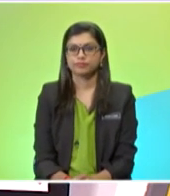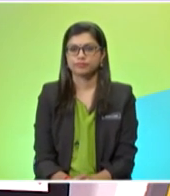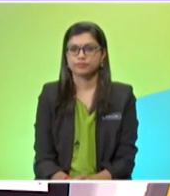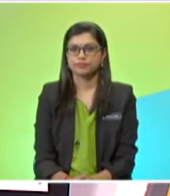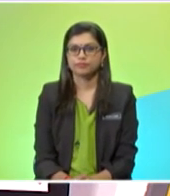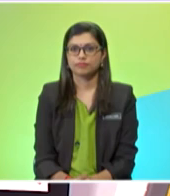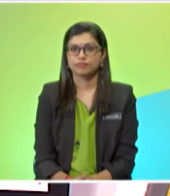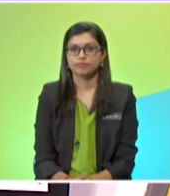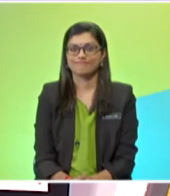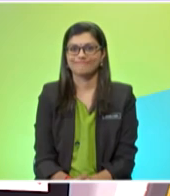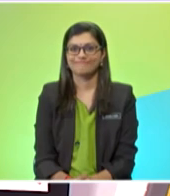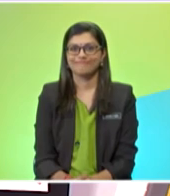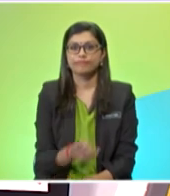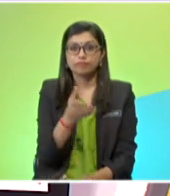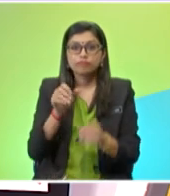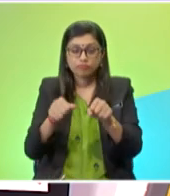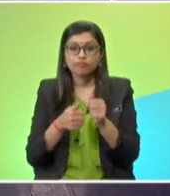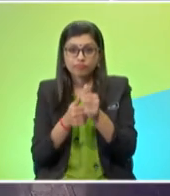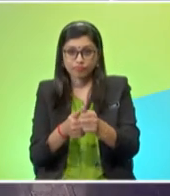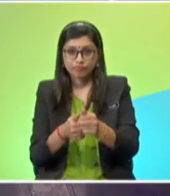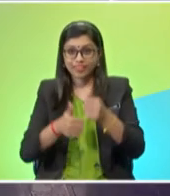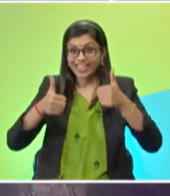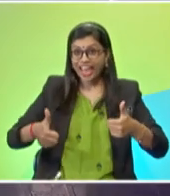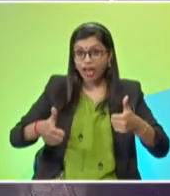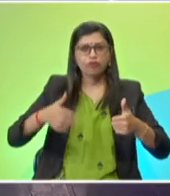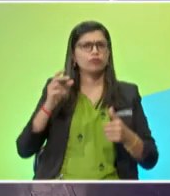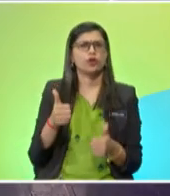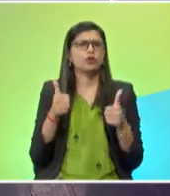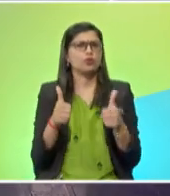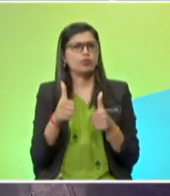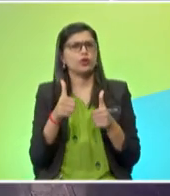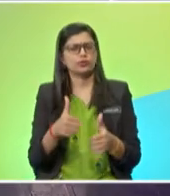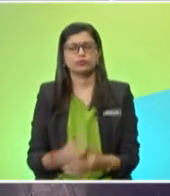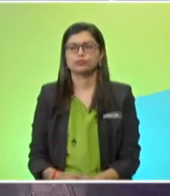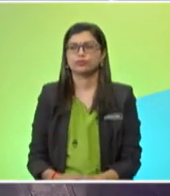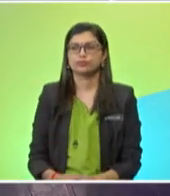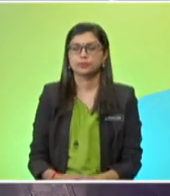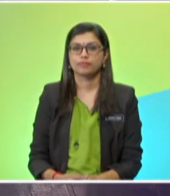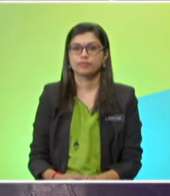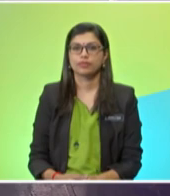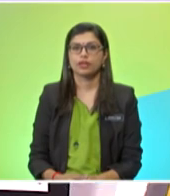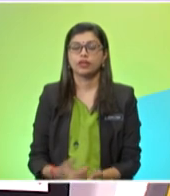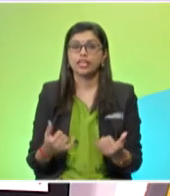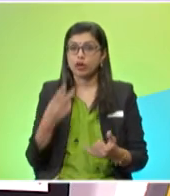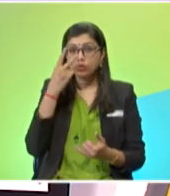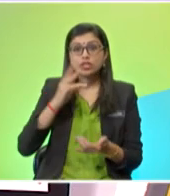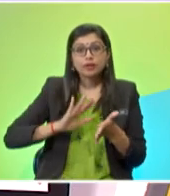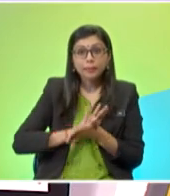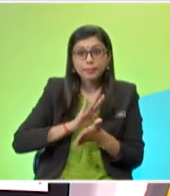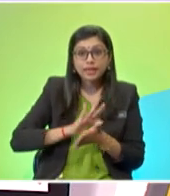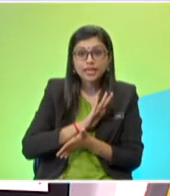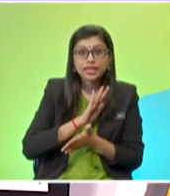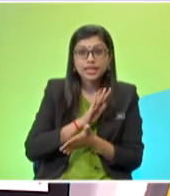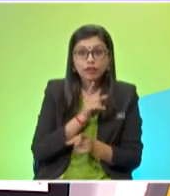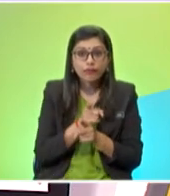that I'm old already. Oh no, you're not. And what else are we going to do today? Okay. I see a red paper in front here. We have here